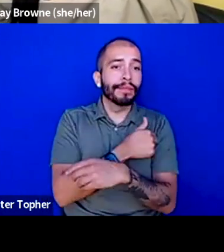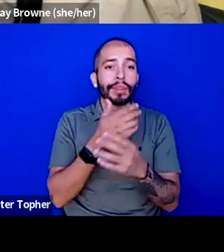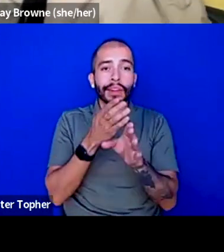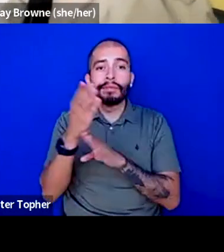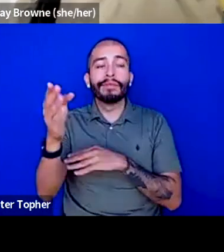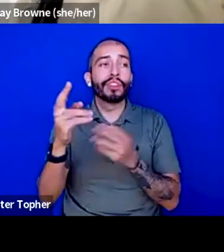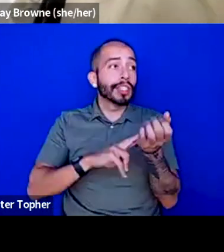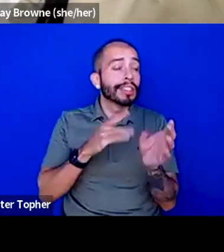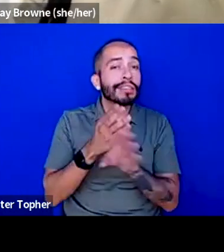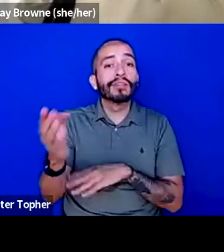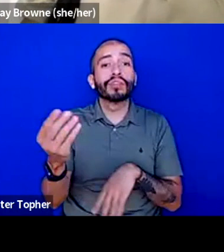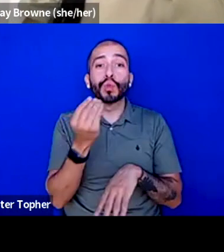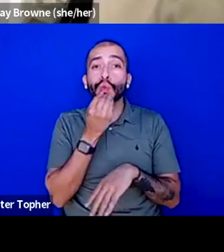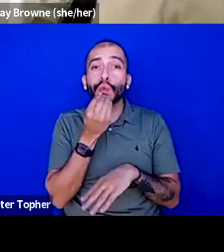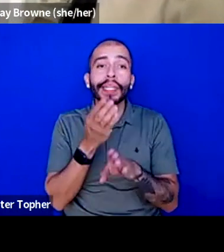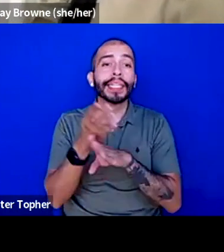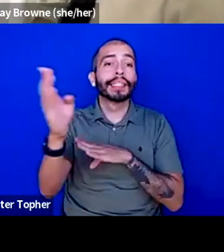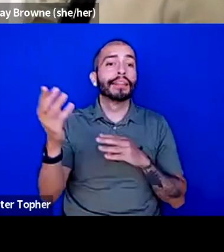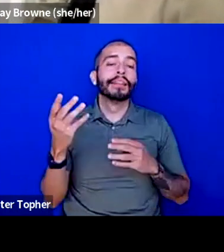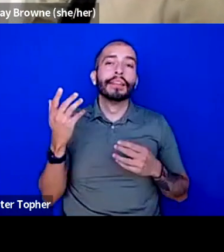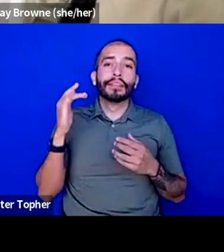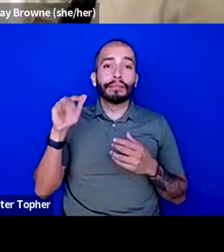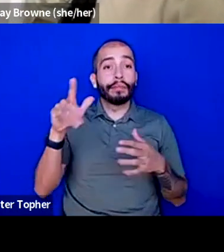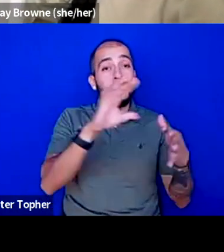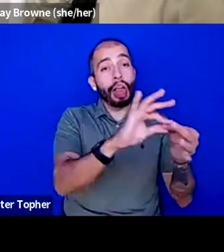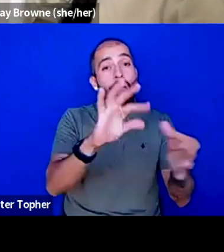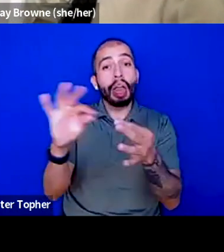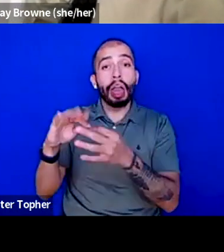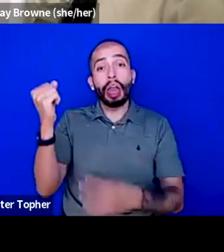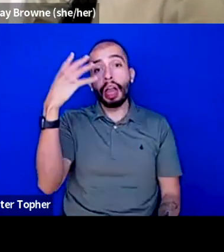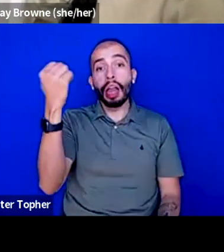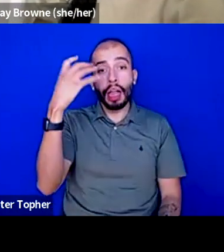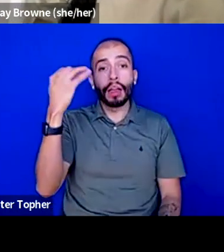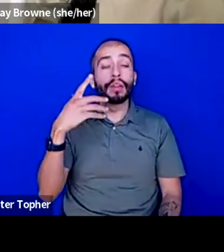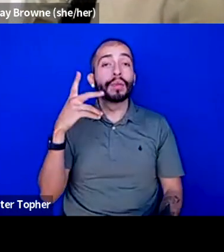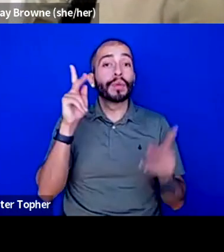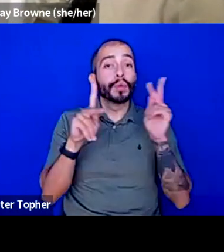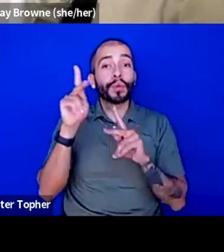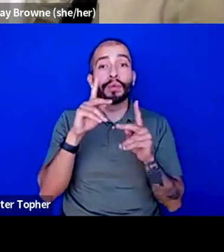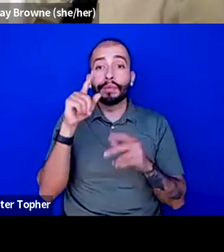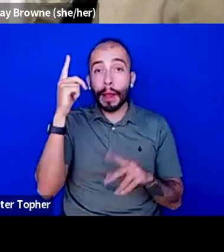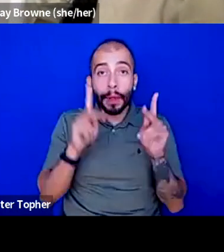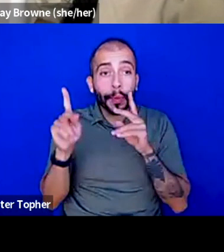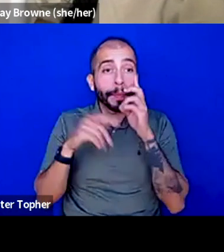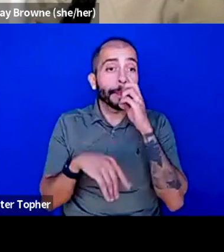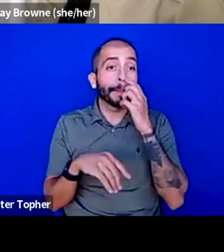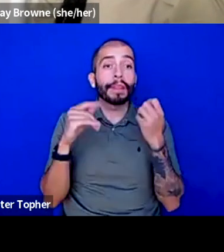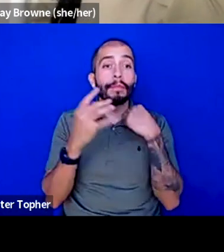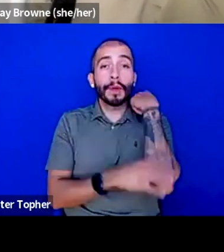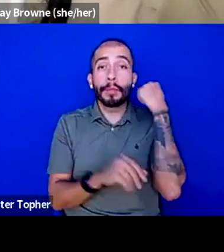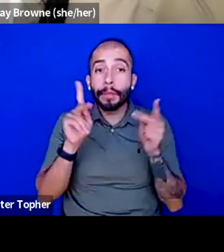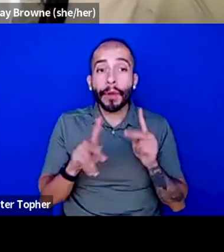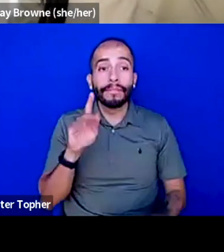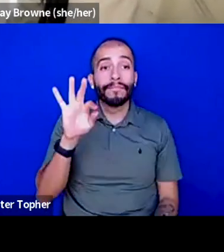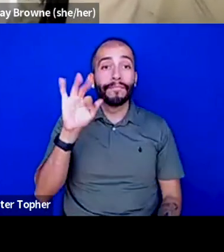racialized people, Black people, fat people, poor people, people who don't have access, right? Are the actual pathology that